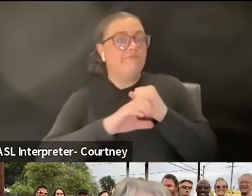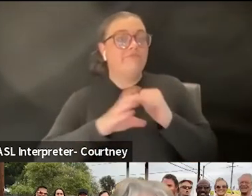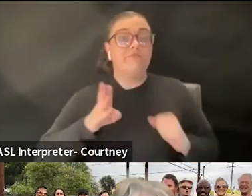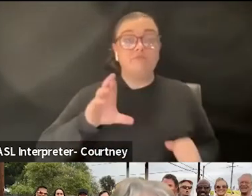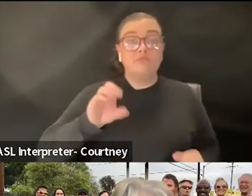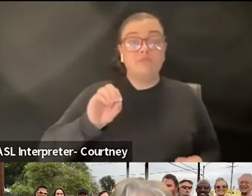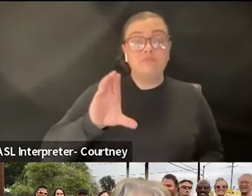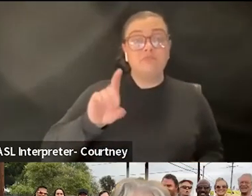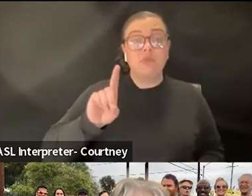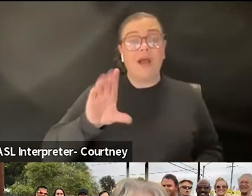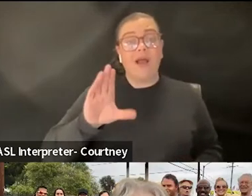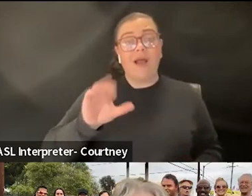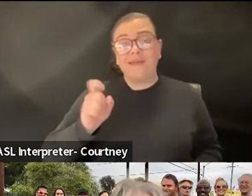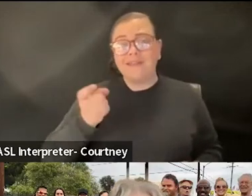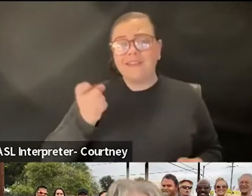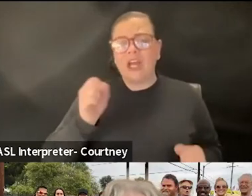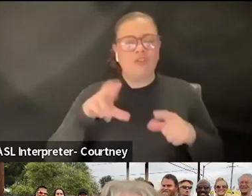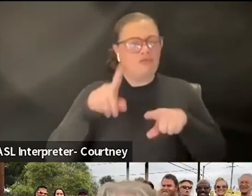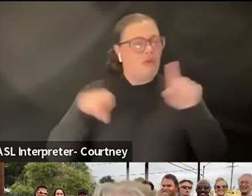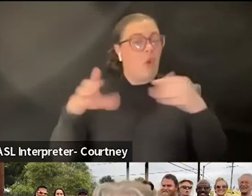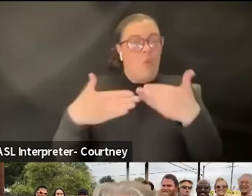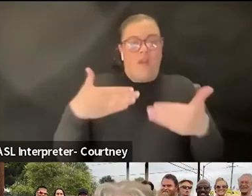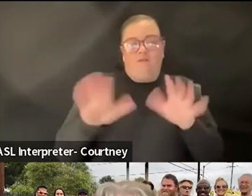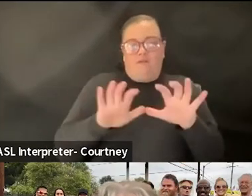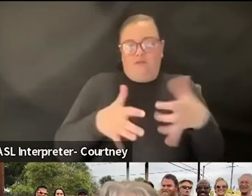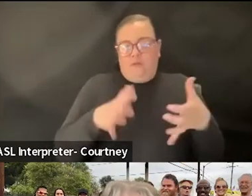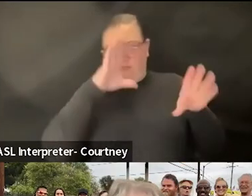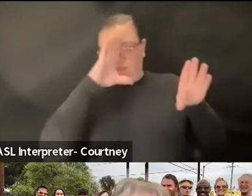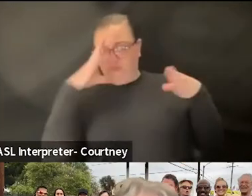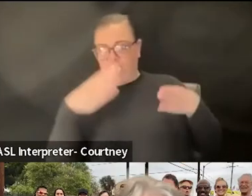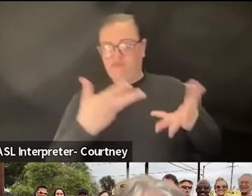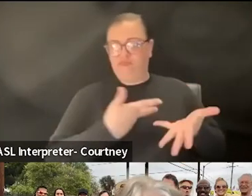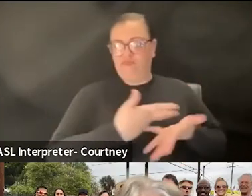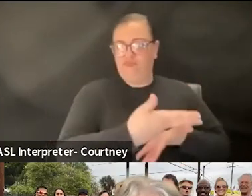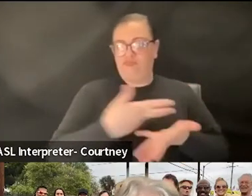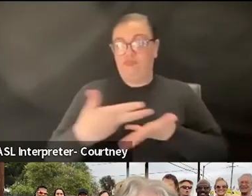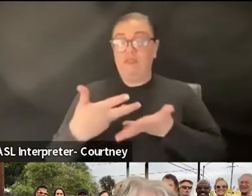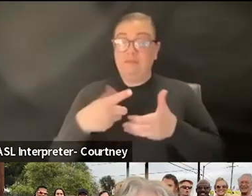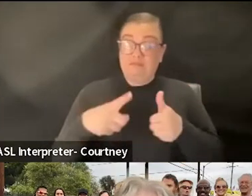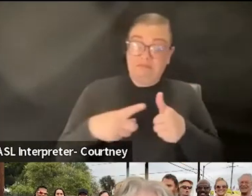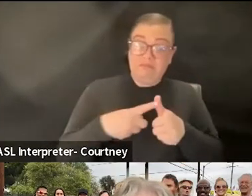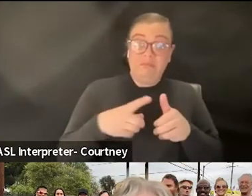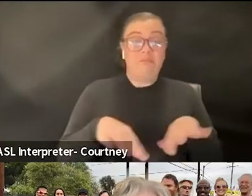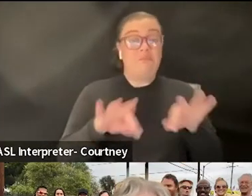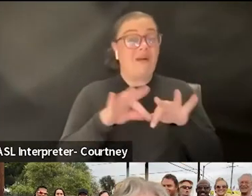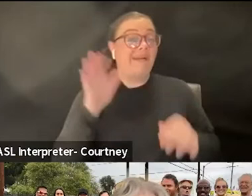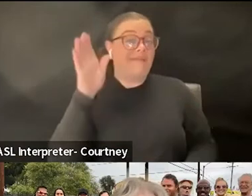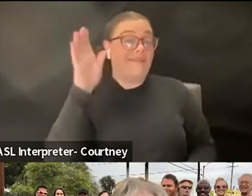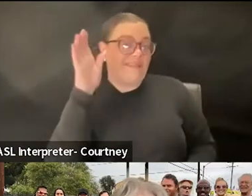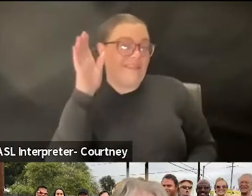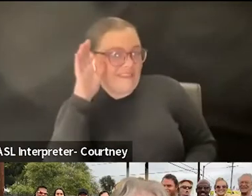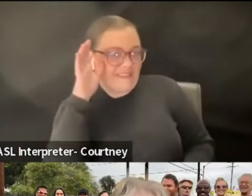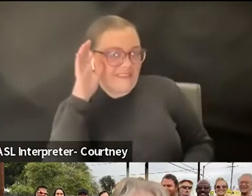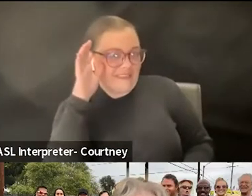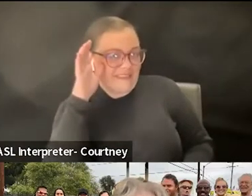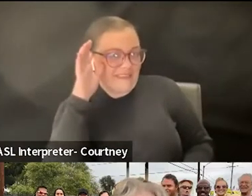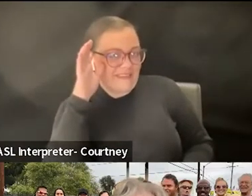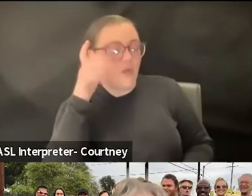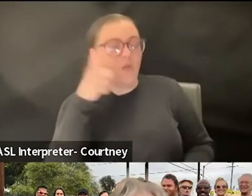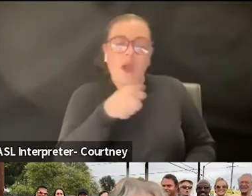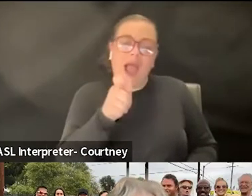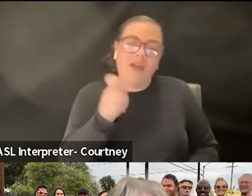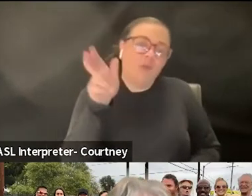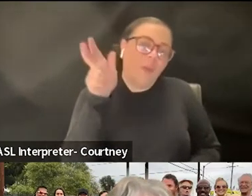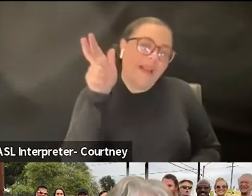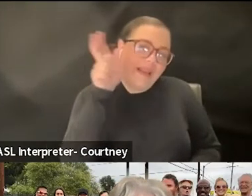your group is. And the most important thing to do there is listening. You really need to listen